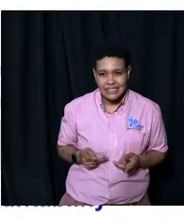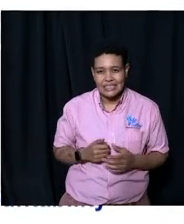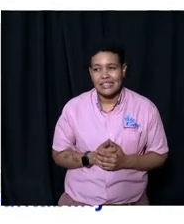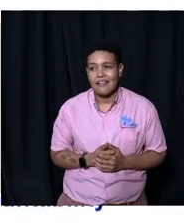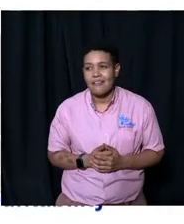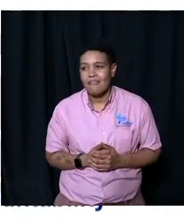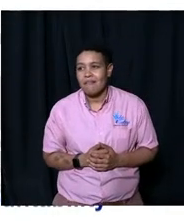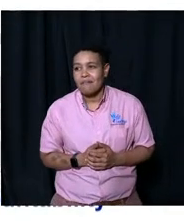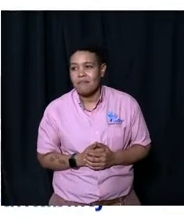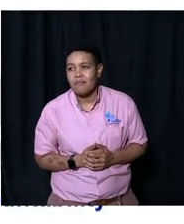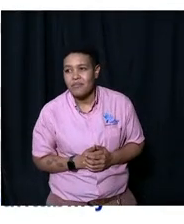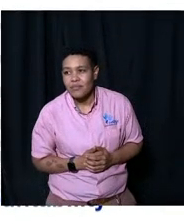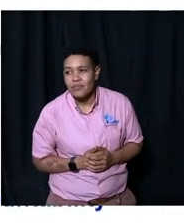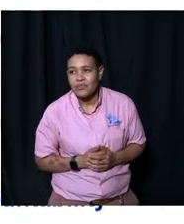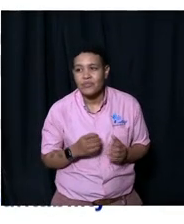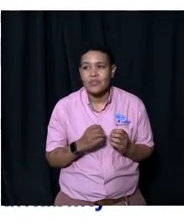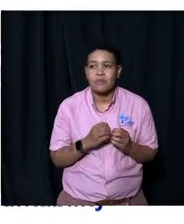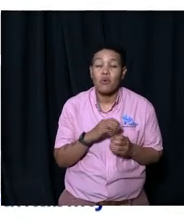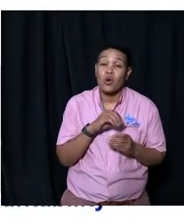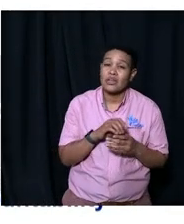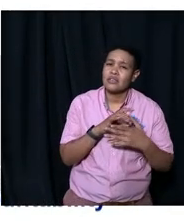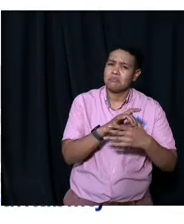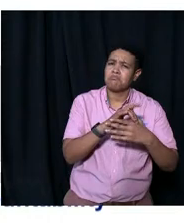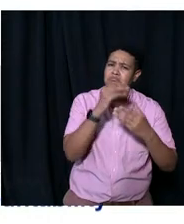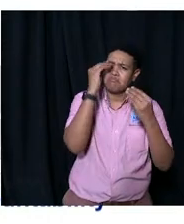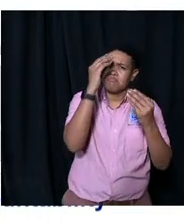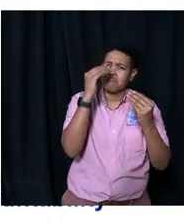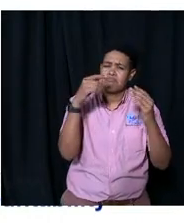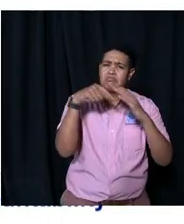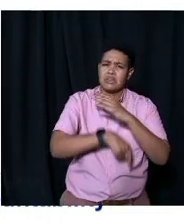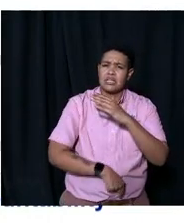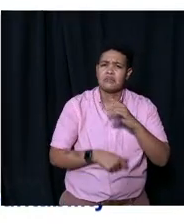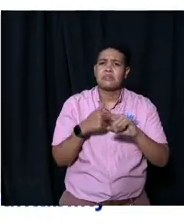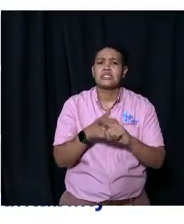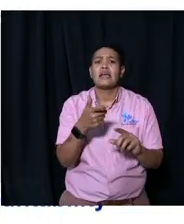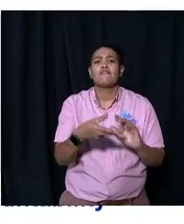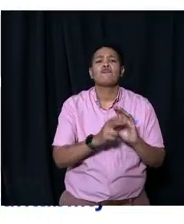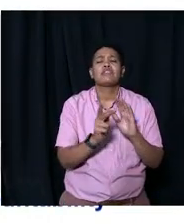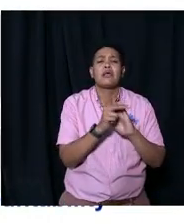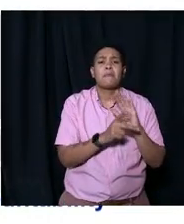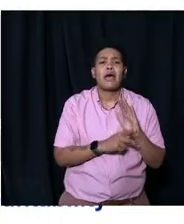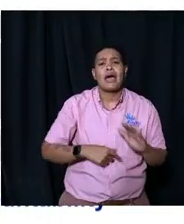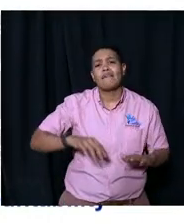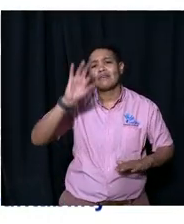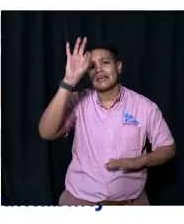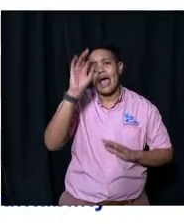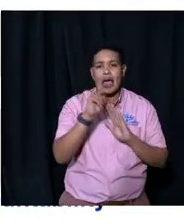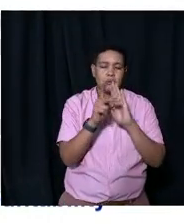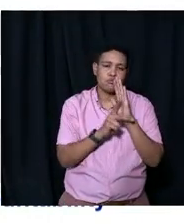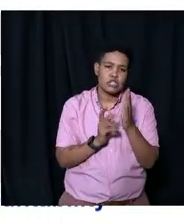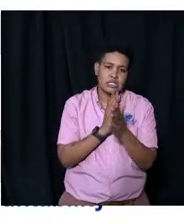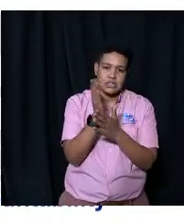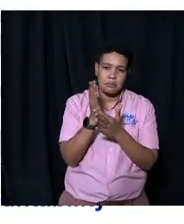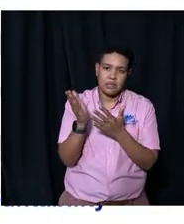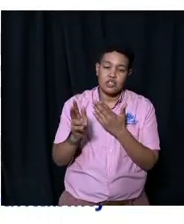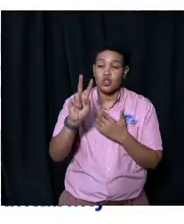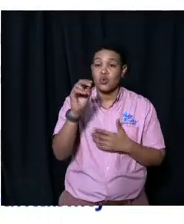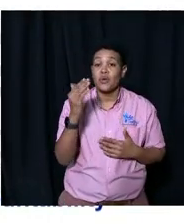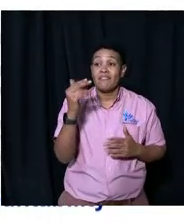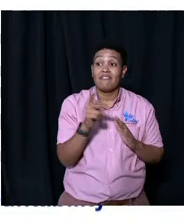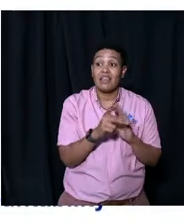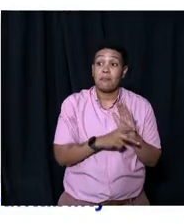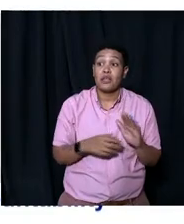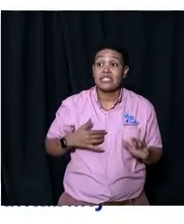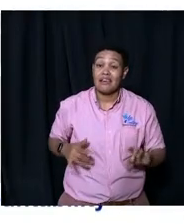Now, getting a bit more into the meat of the matter, this revised policy is underpinned by 9 principles. The 2015 policy